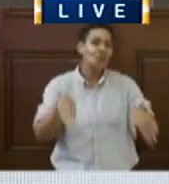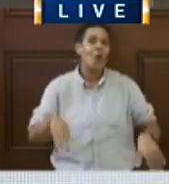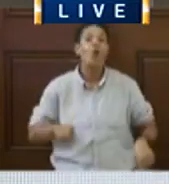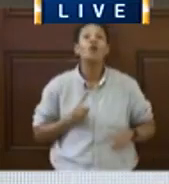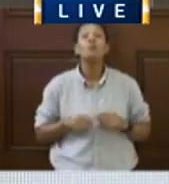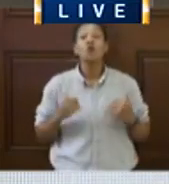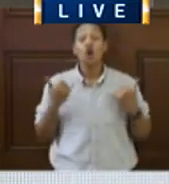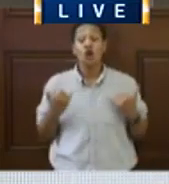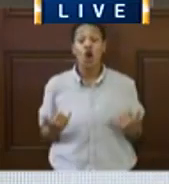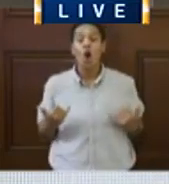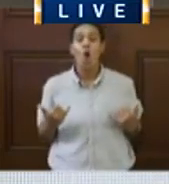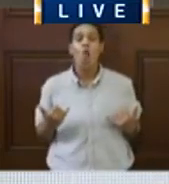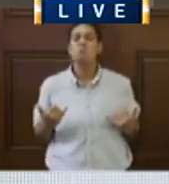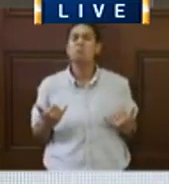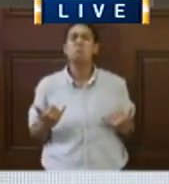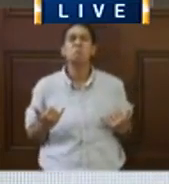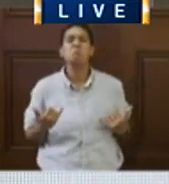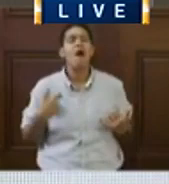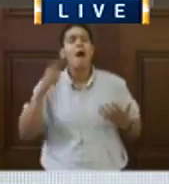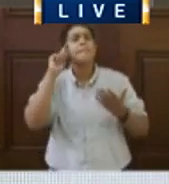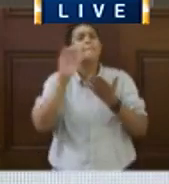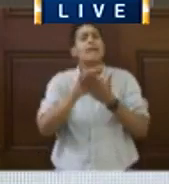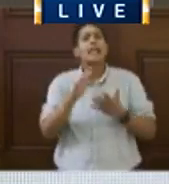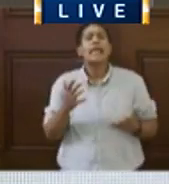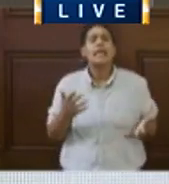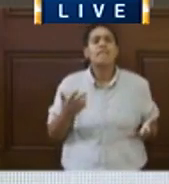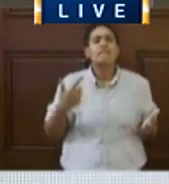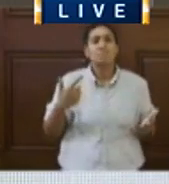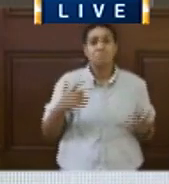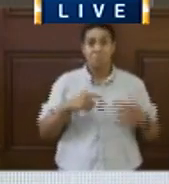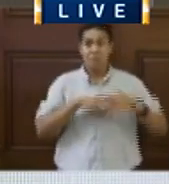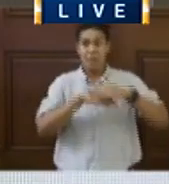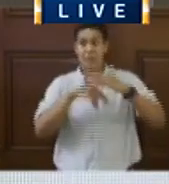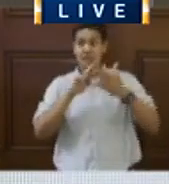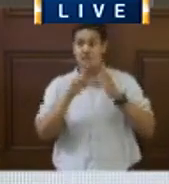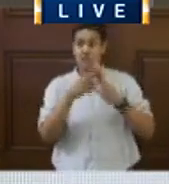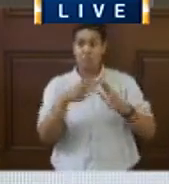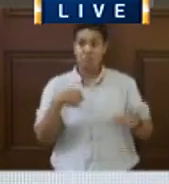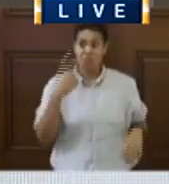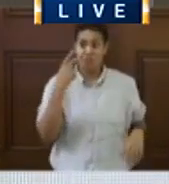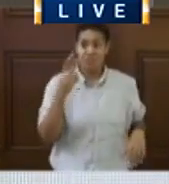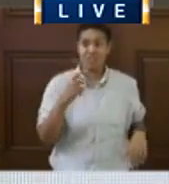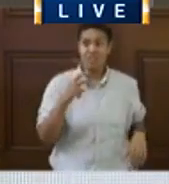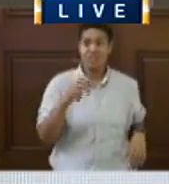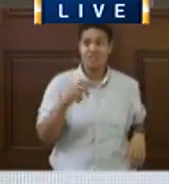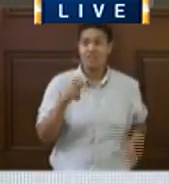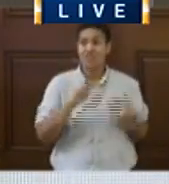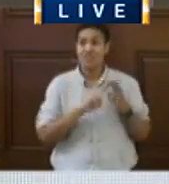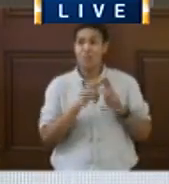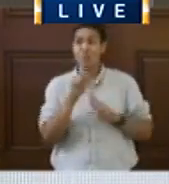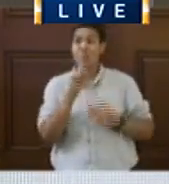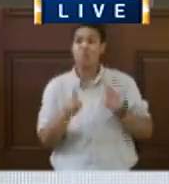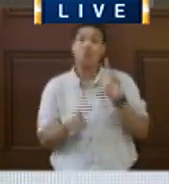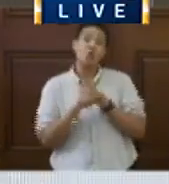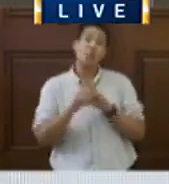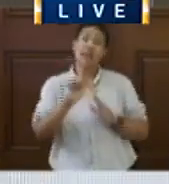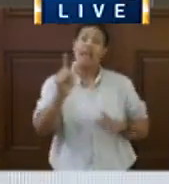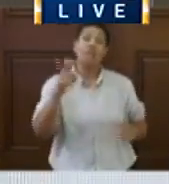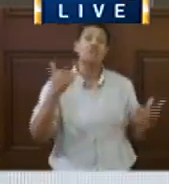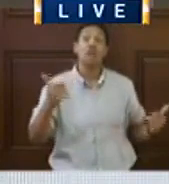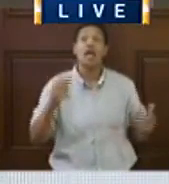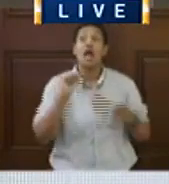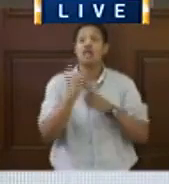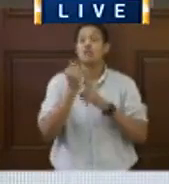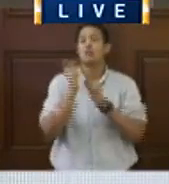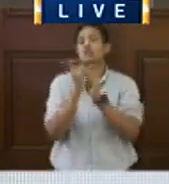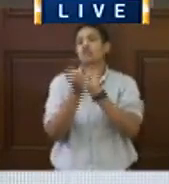stage, I believe we have, based upon the figures, if figures could come out later on today and the situation changes.